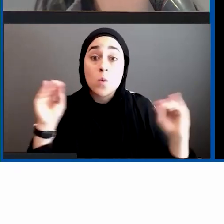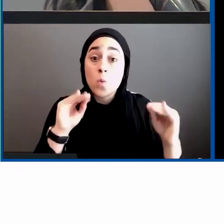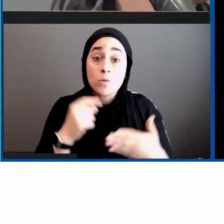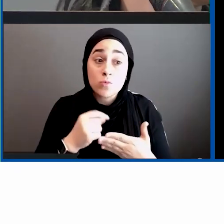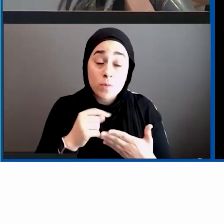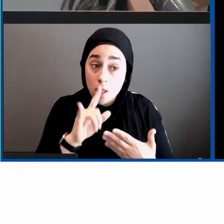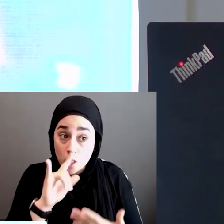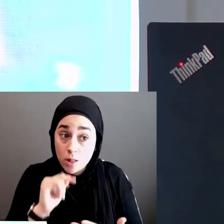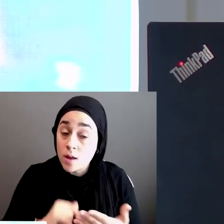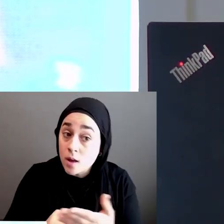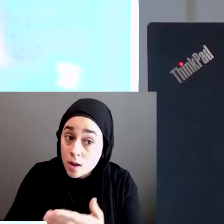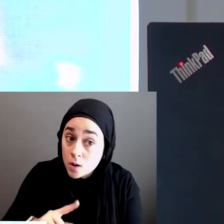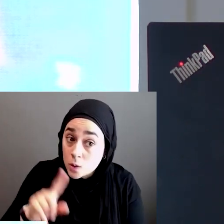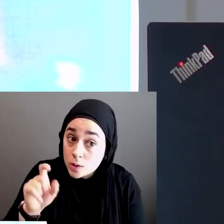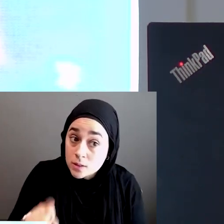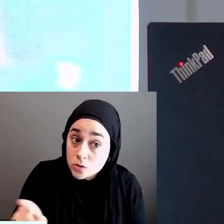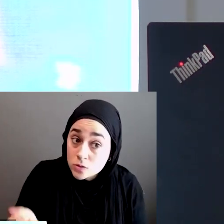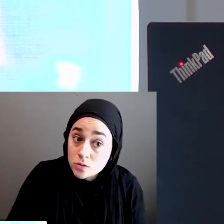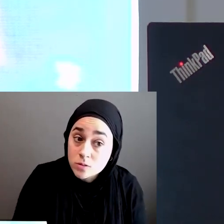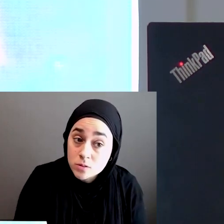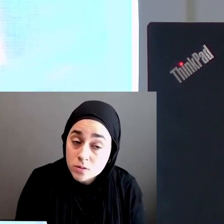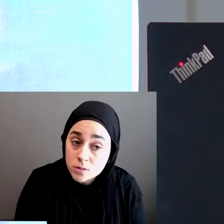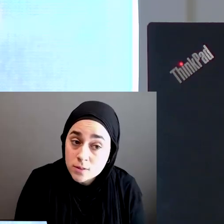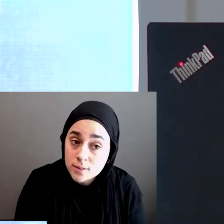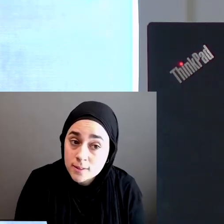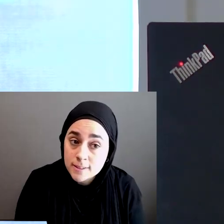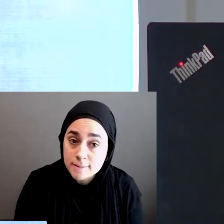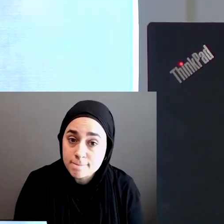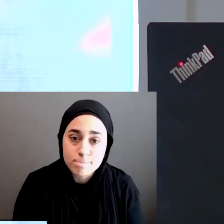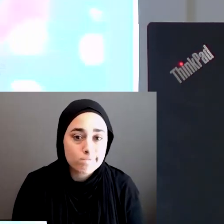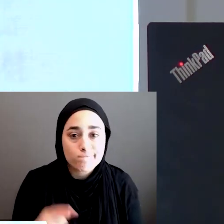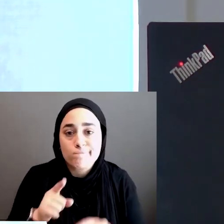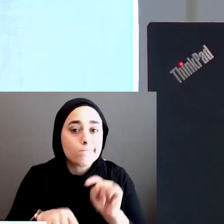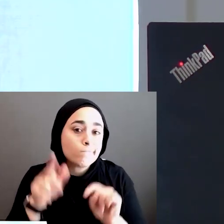Yes? It worked.